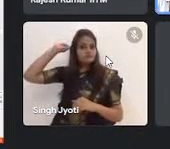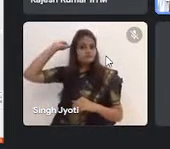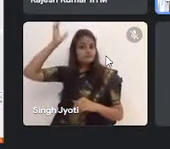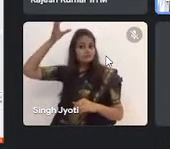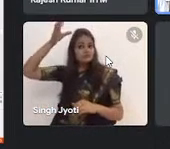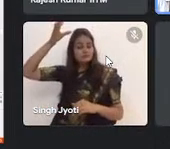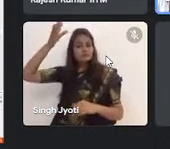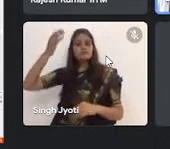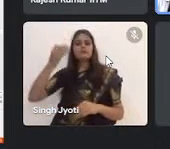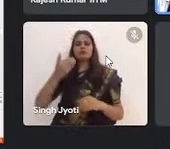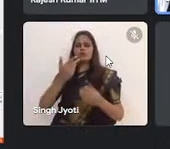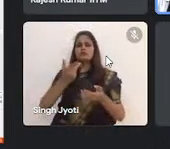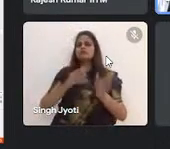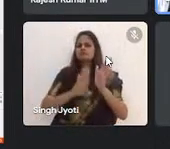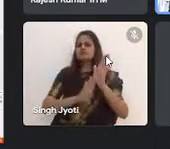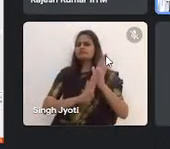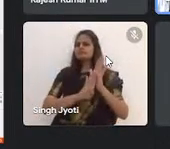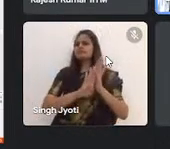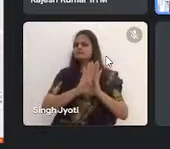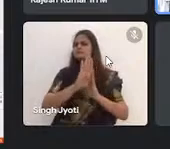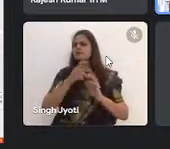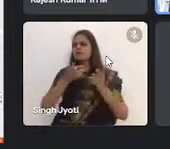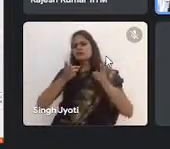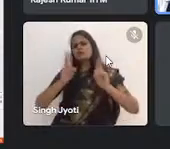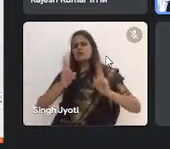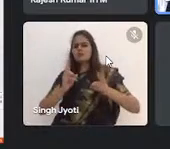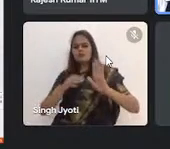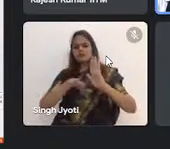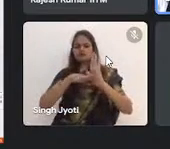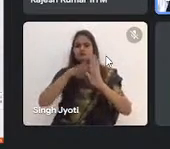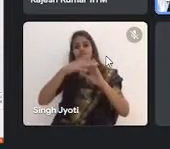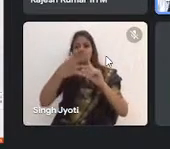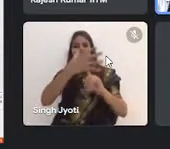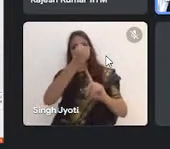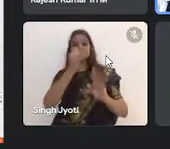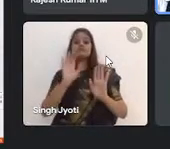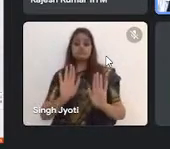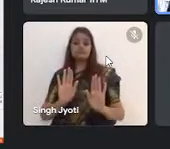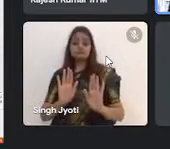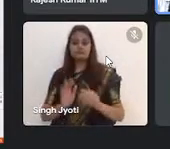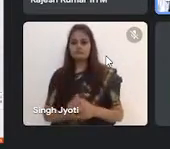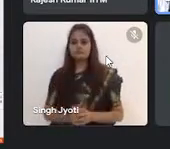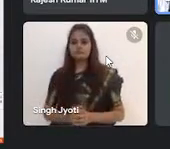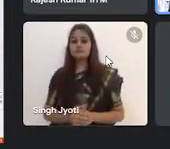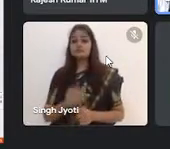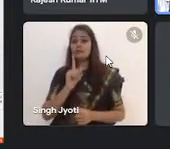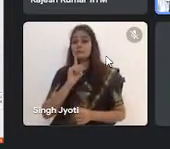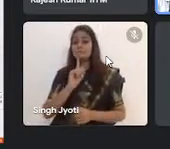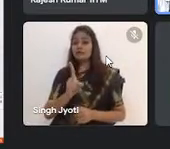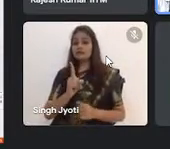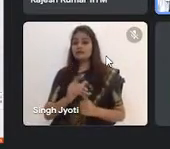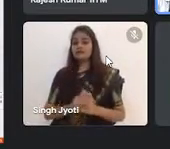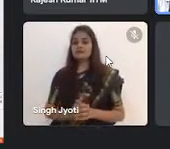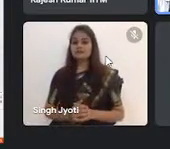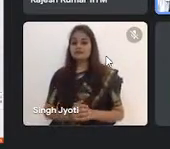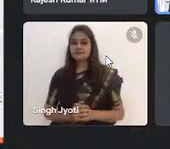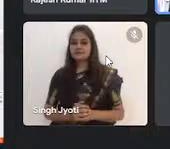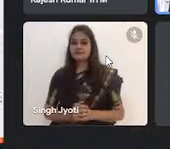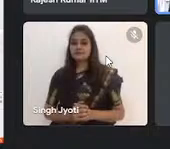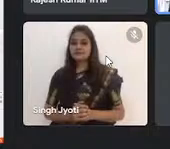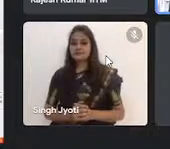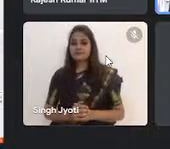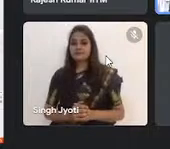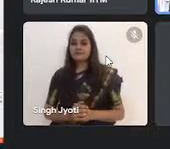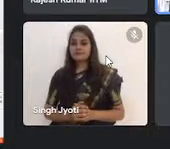normal levels and educational attainment at normal levels. And the best way to guarantee